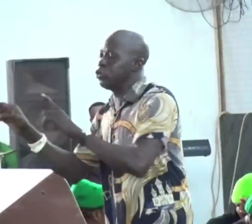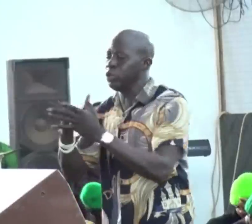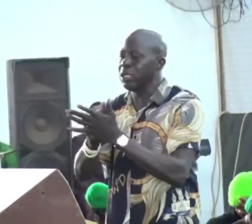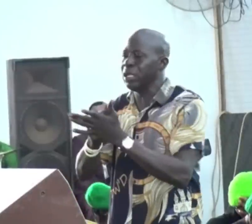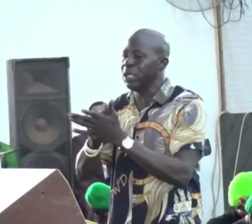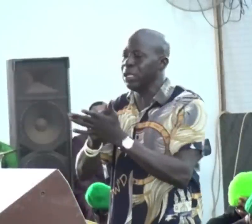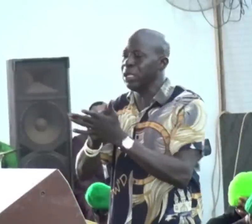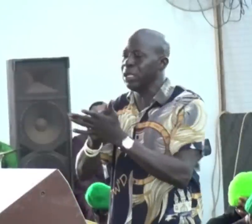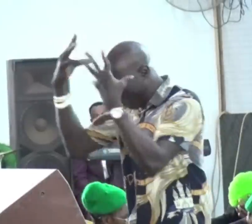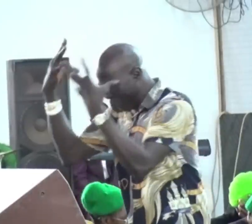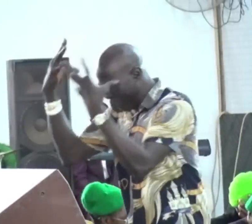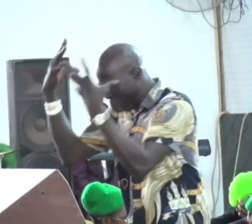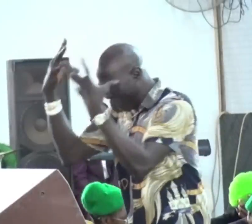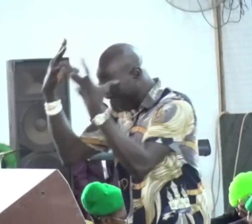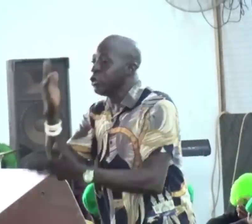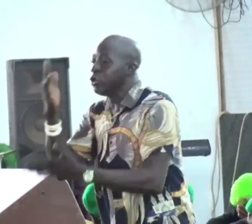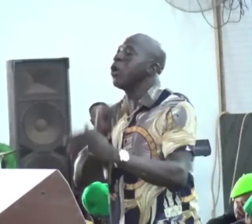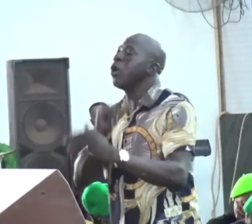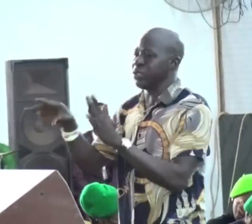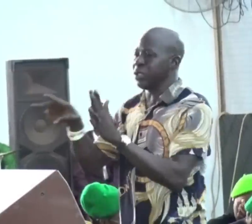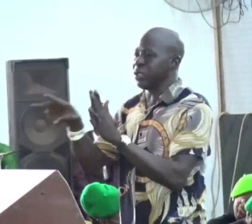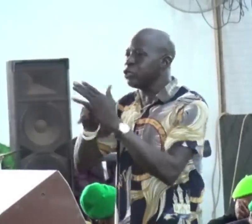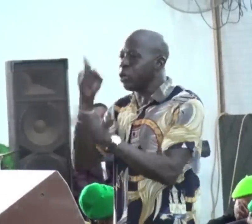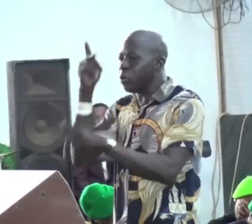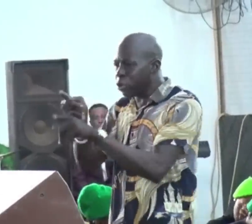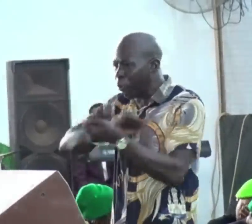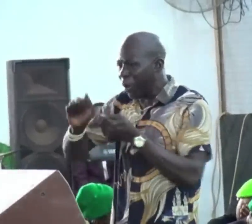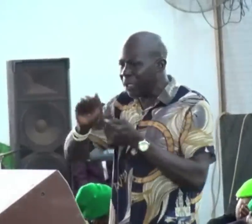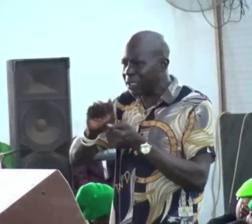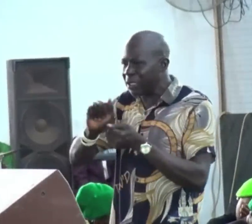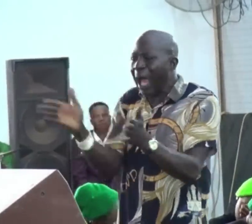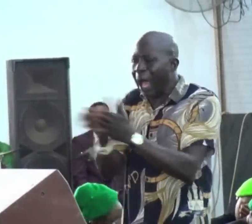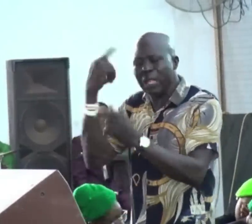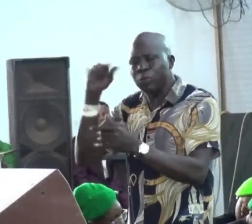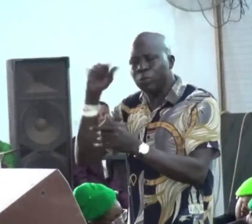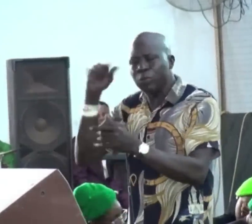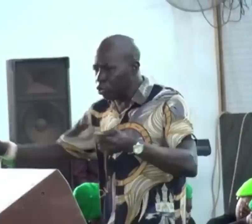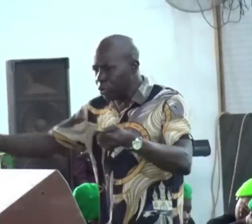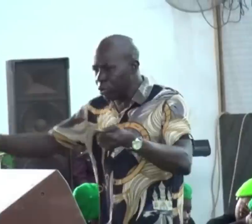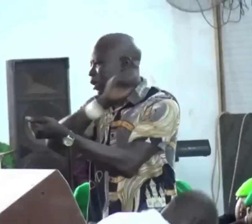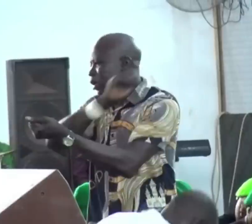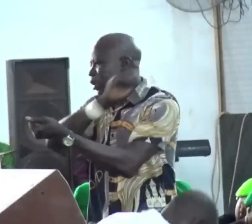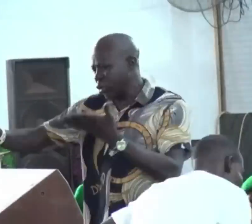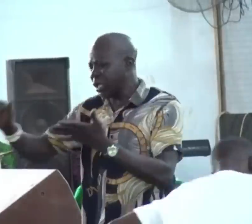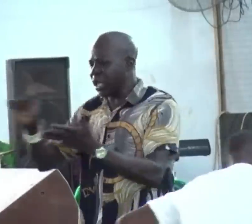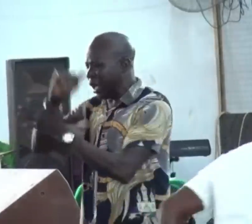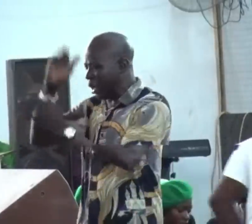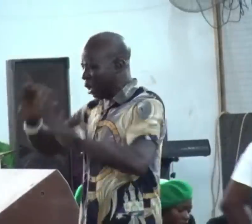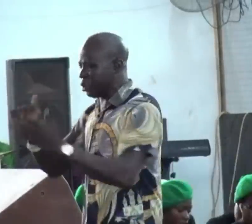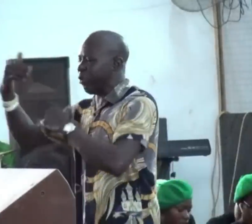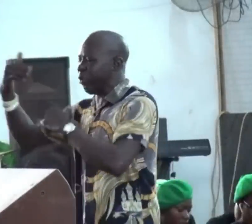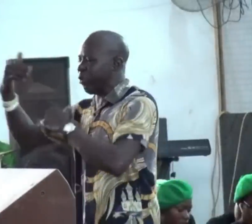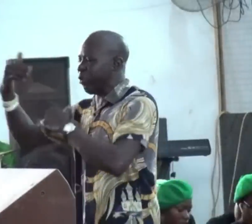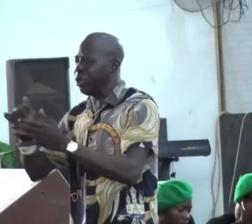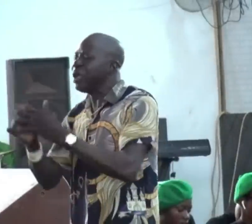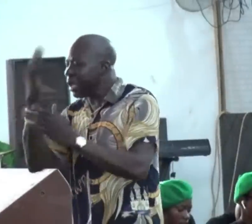and immediately, it's not cost about 10 minutes, somebody just passed and asked them to demolish the shop that was built in front of his shop. That